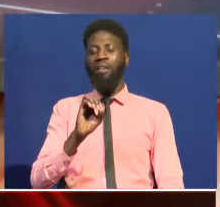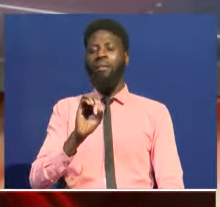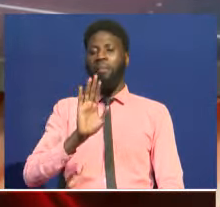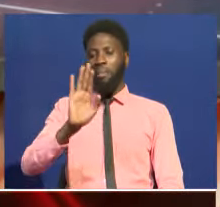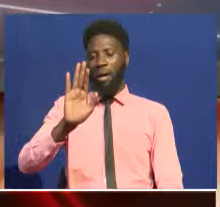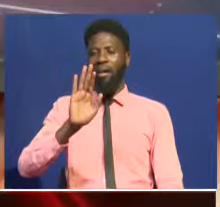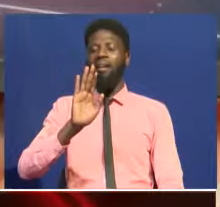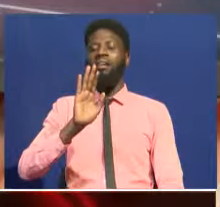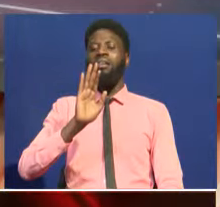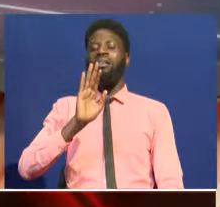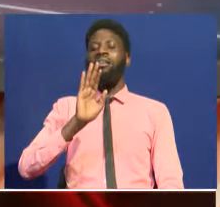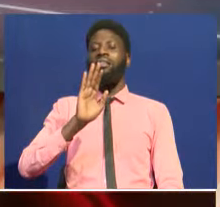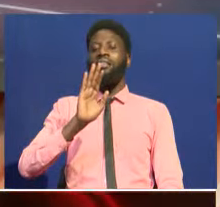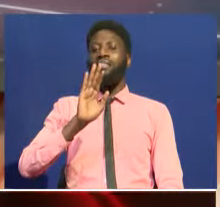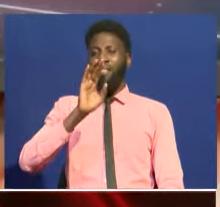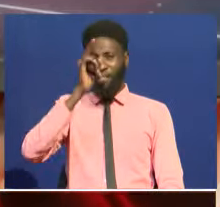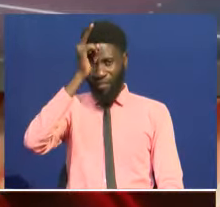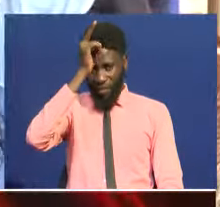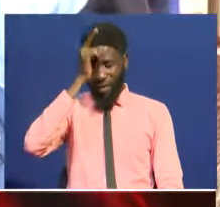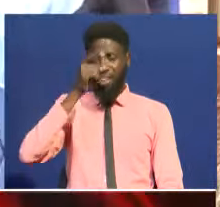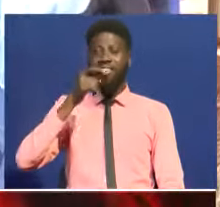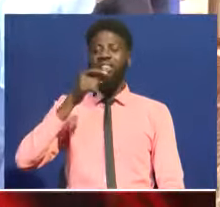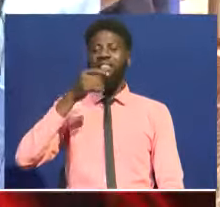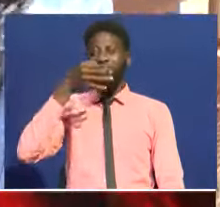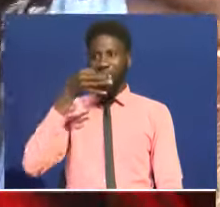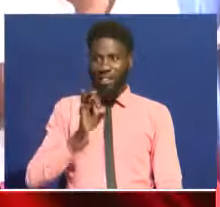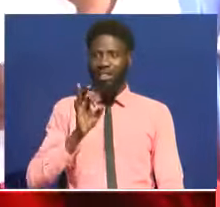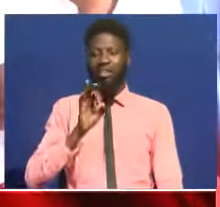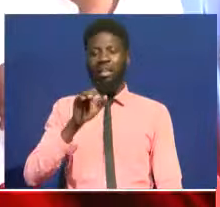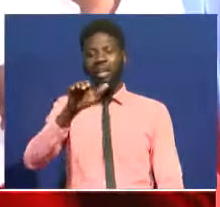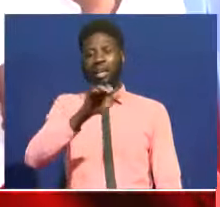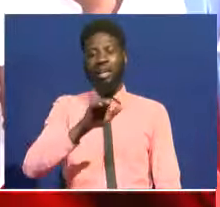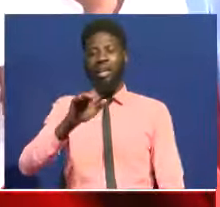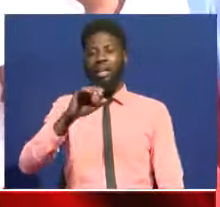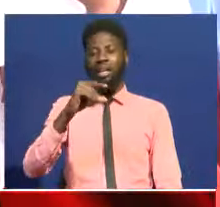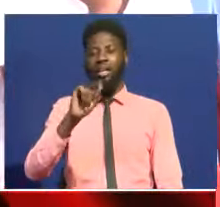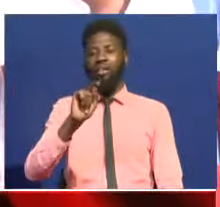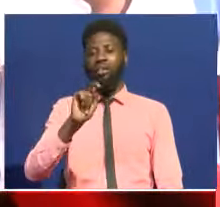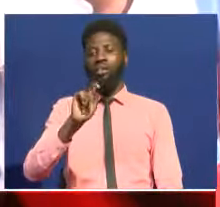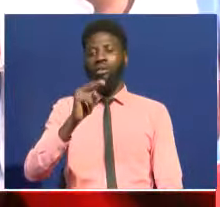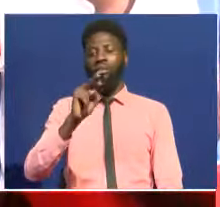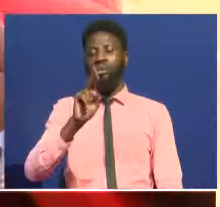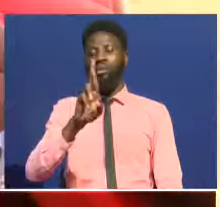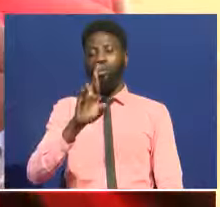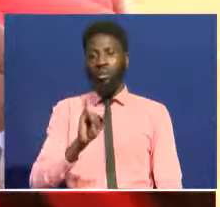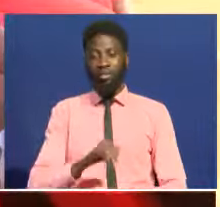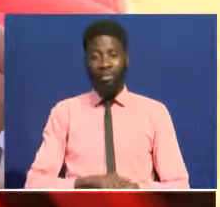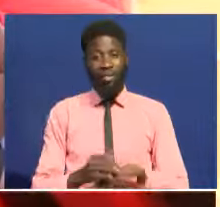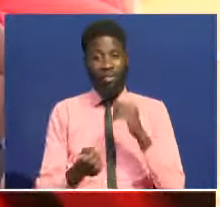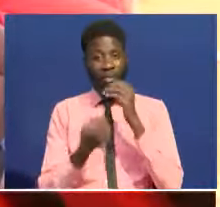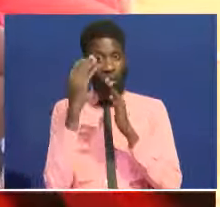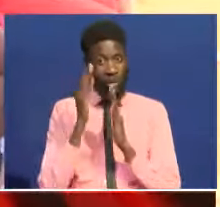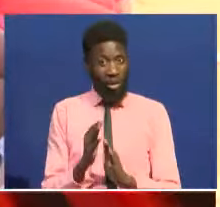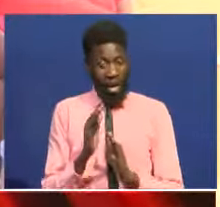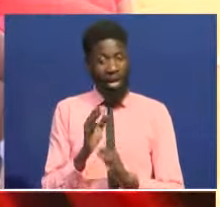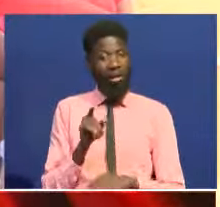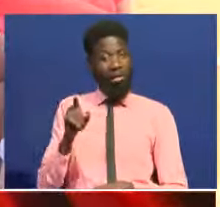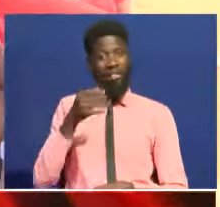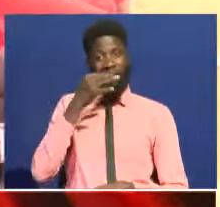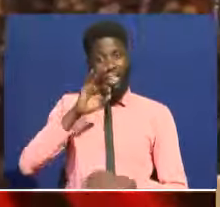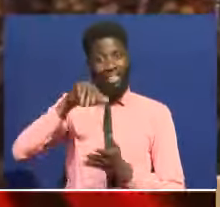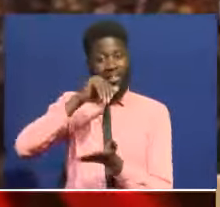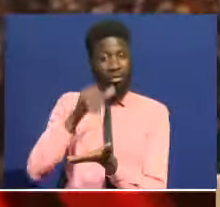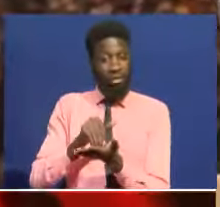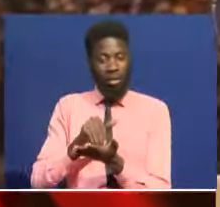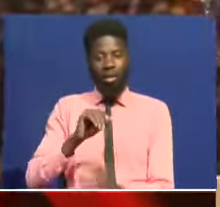Githunguri, Kiambu County. Speaking during the ceremony, the founder of the Mitahato French Village, Chris Mburu, said this year's